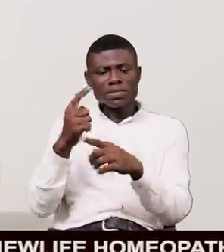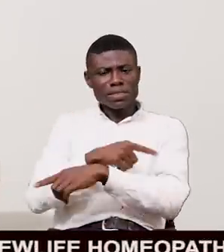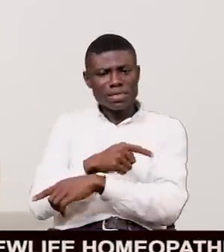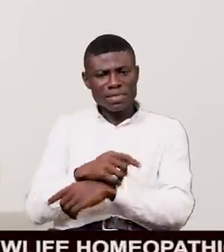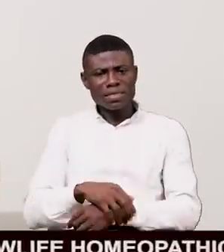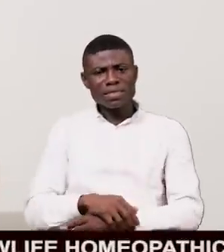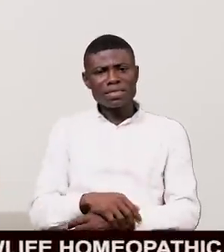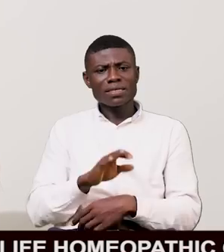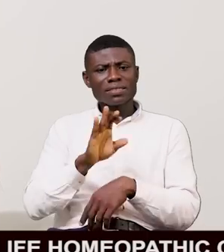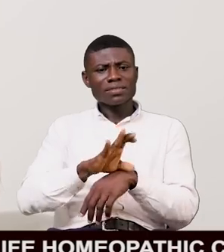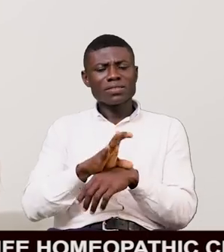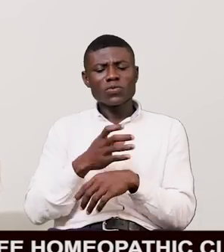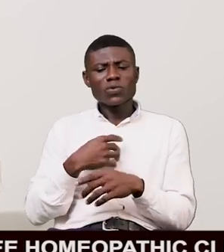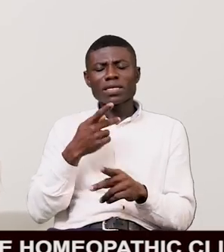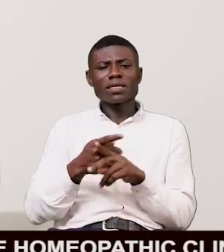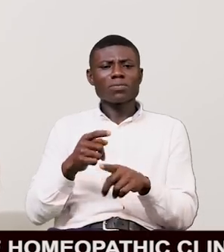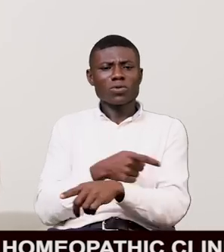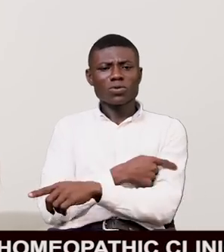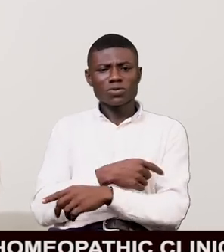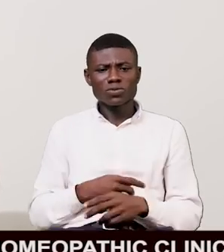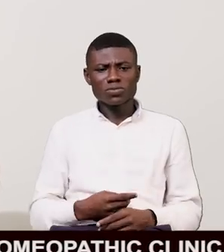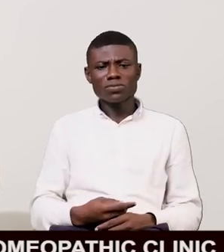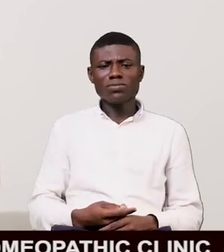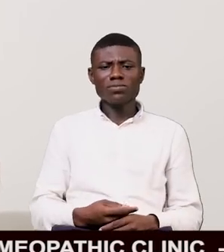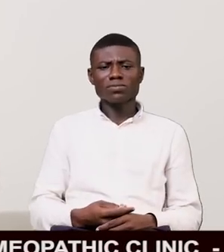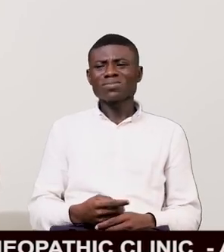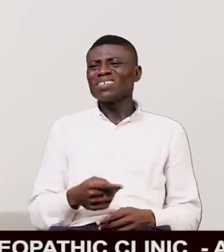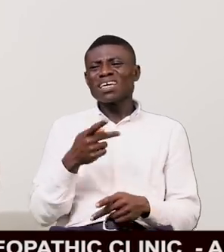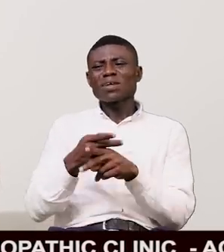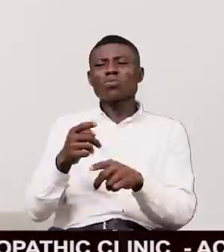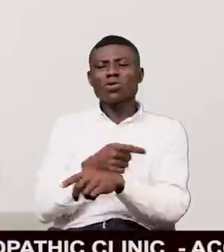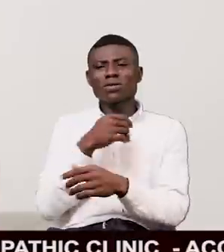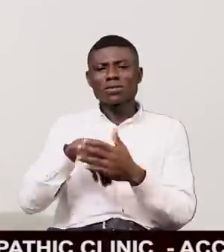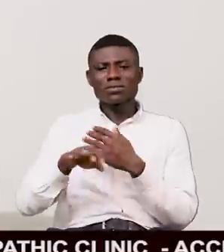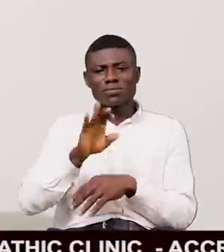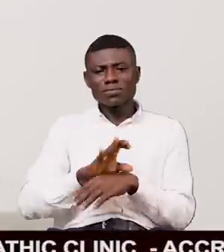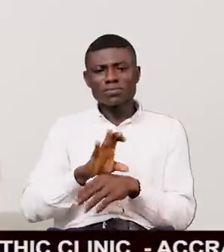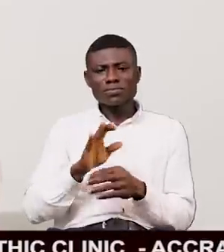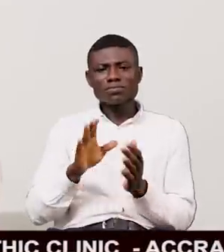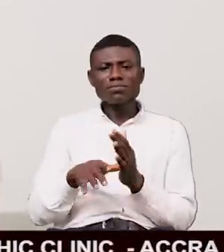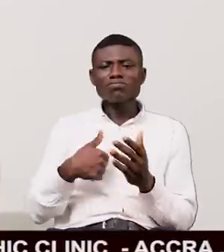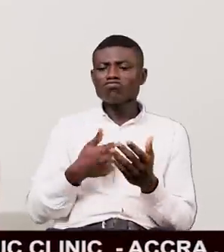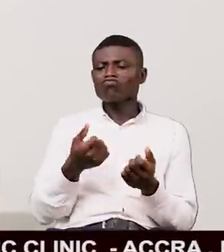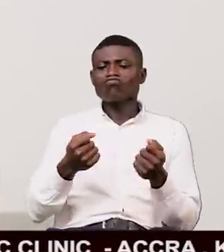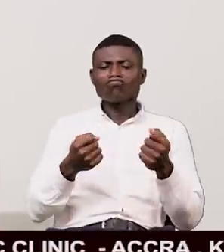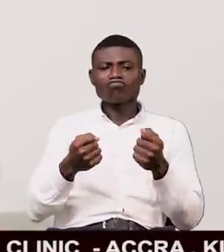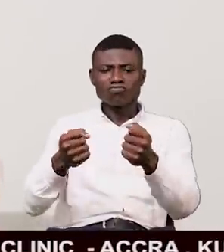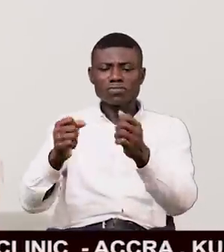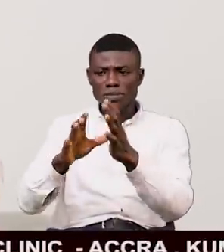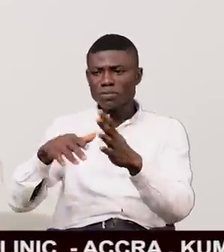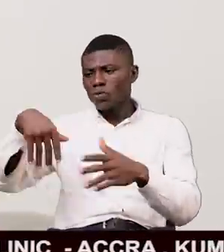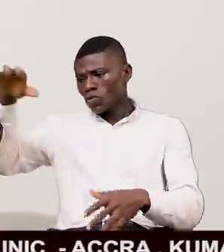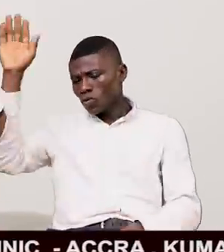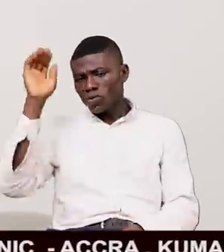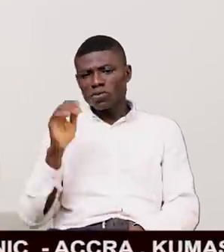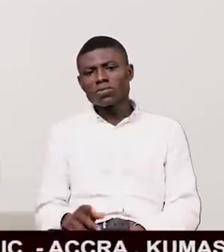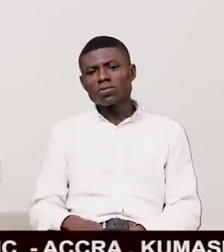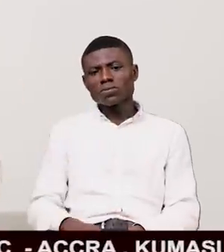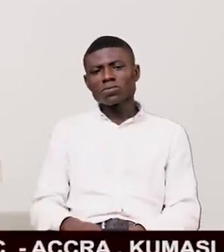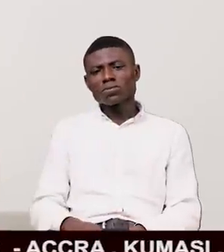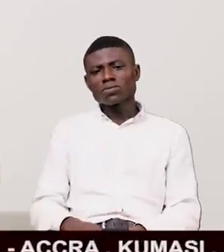ne ya chedodo okay obo che nka ne sa na mi kura mi tu ka ekoy aha